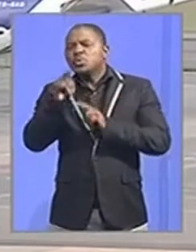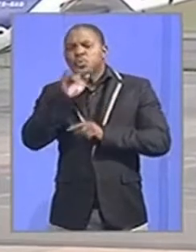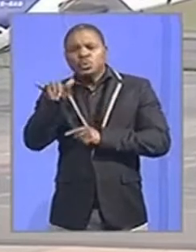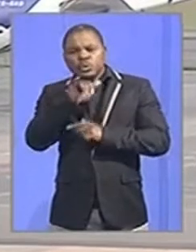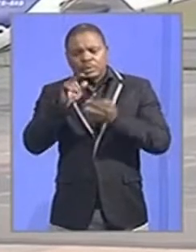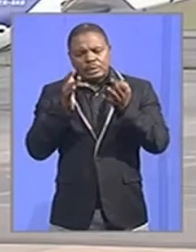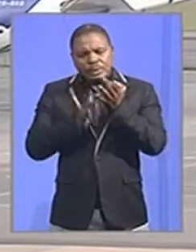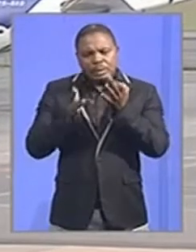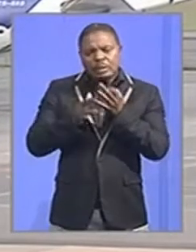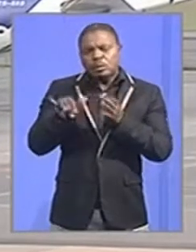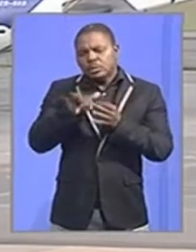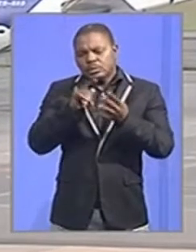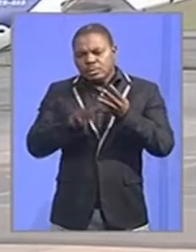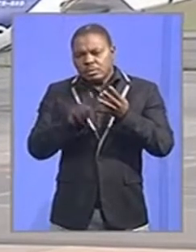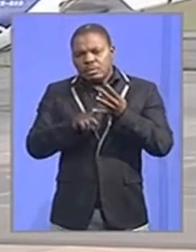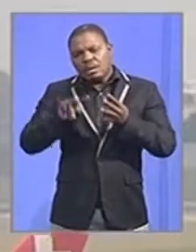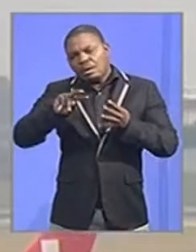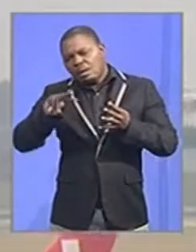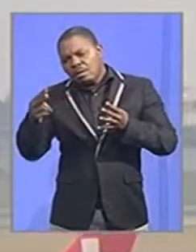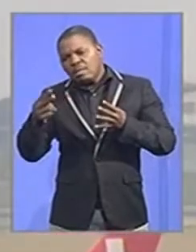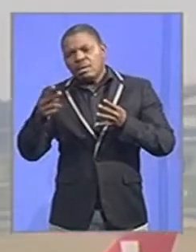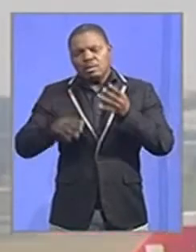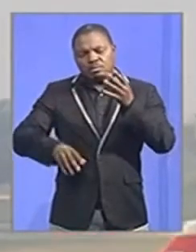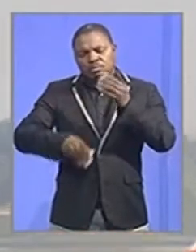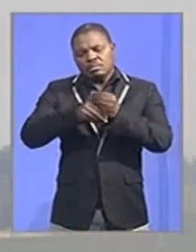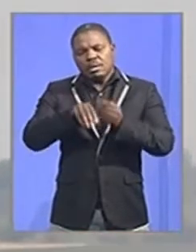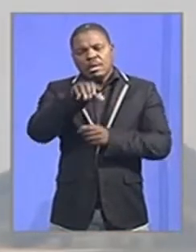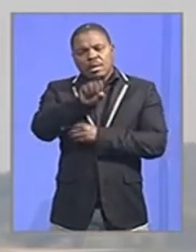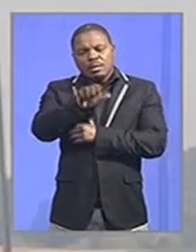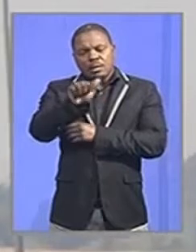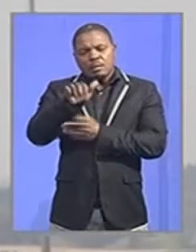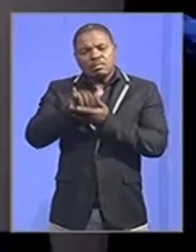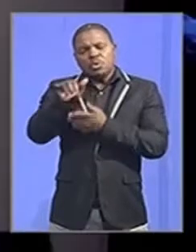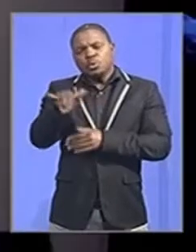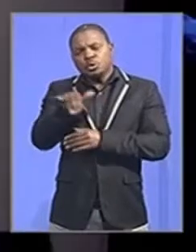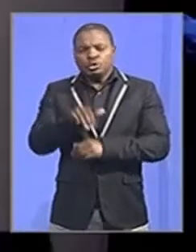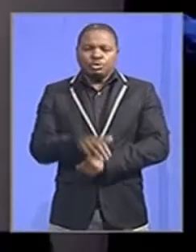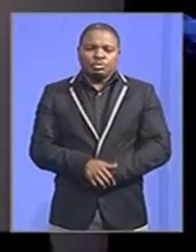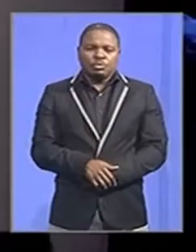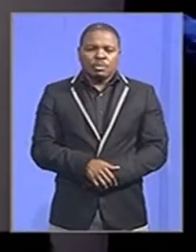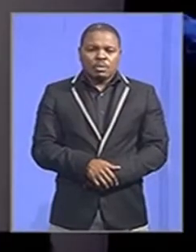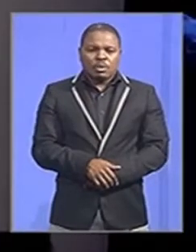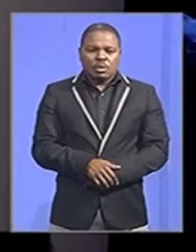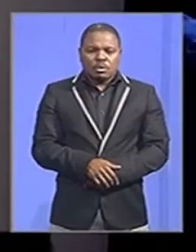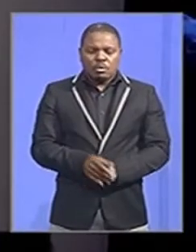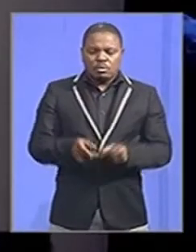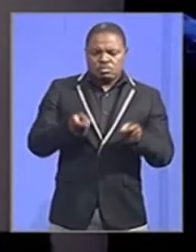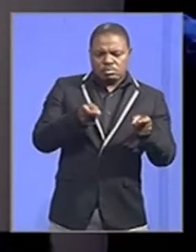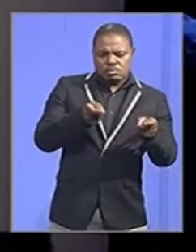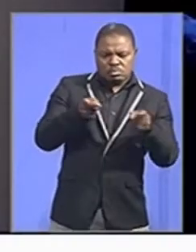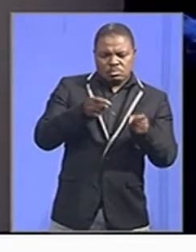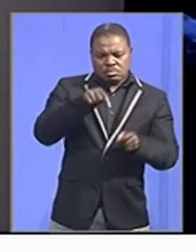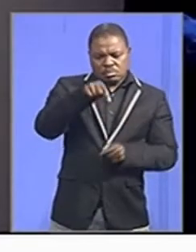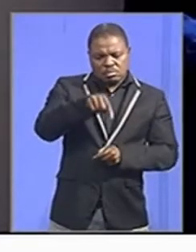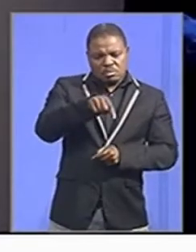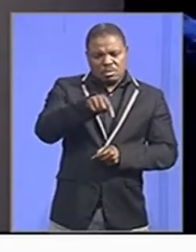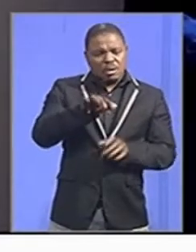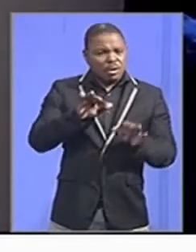tsa tekniki le difofane tse ding tsa tlatsetso tsa SAA. From a governance of the